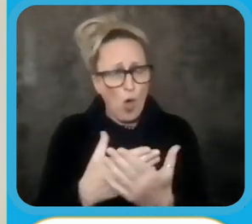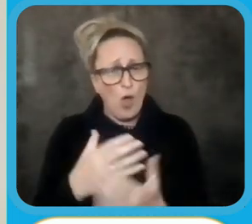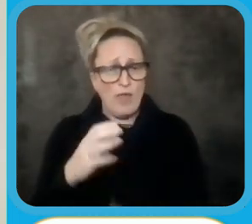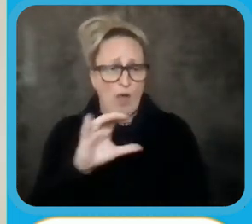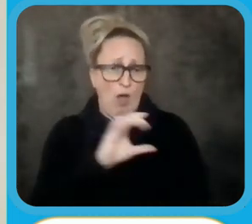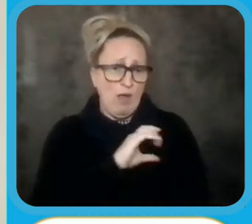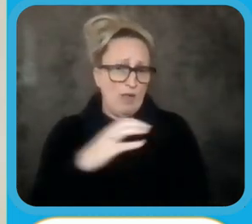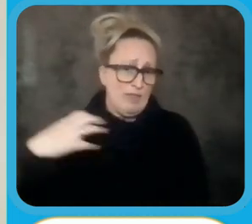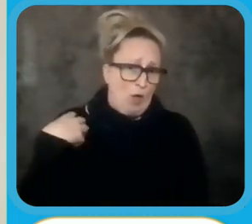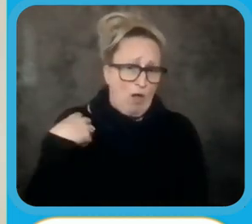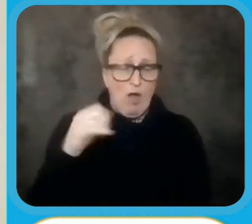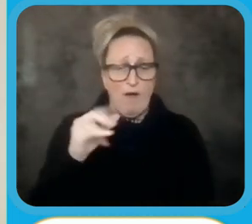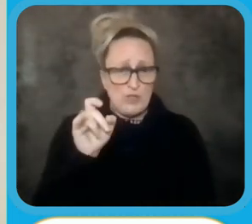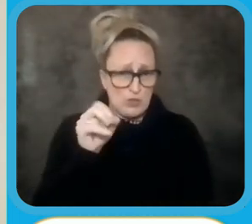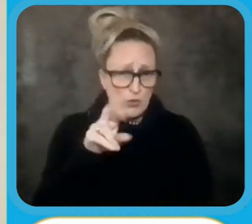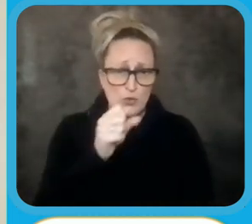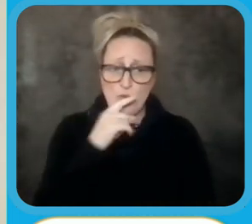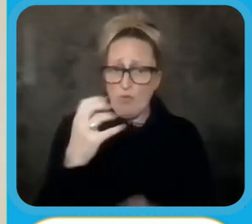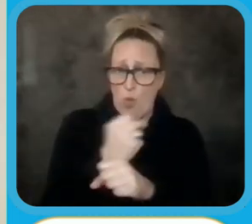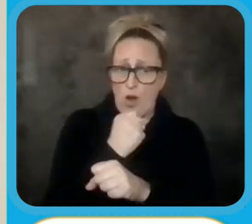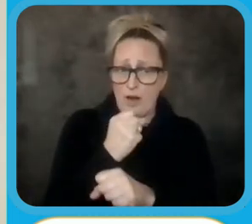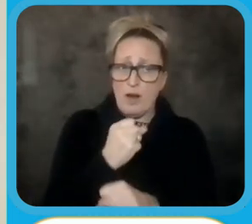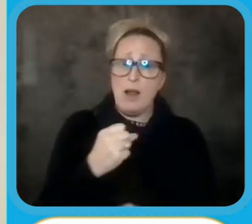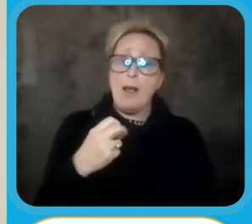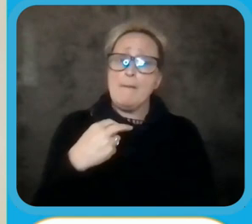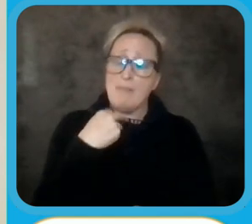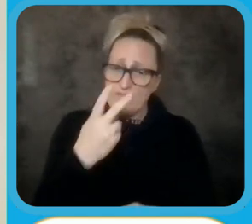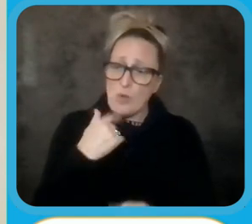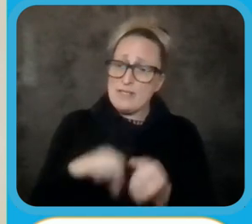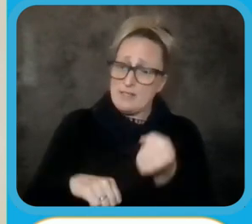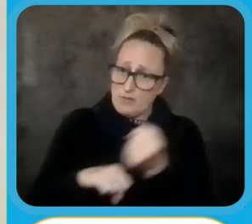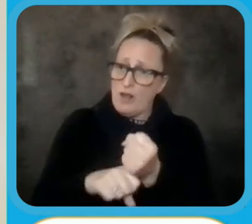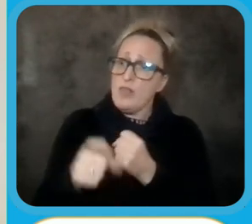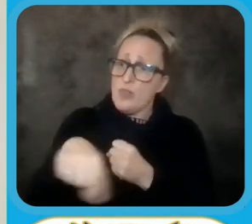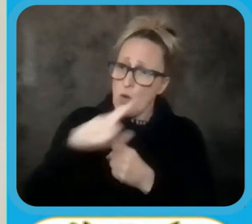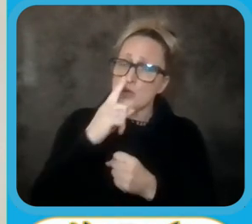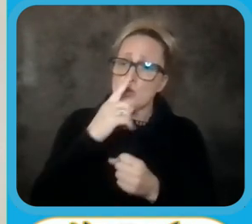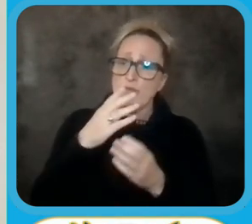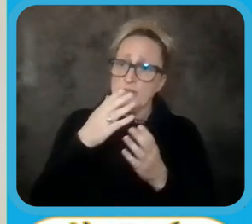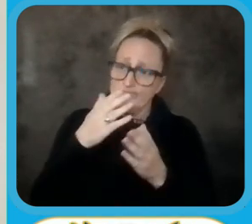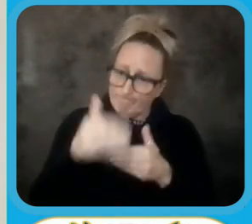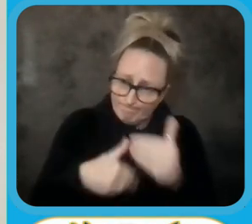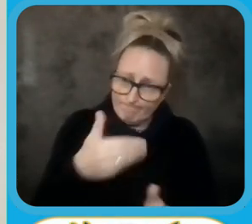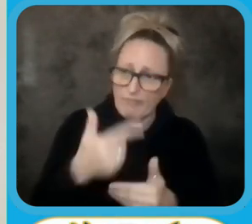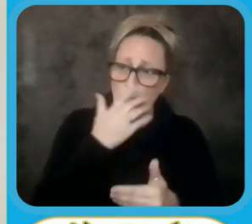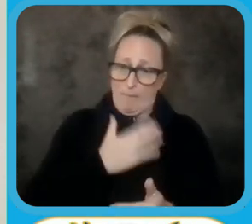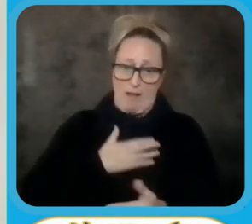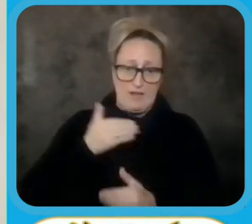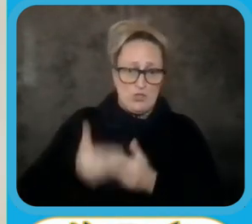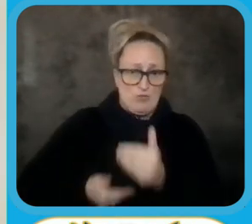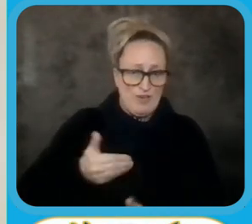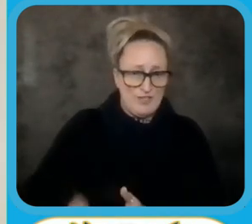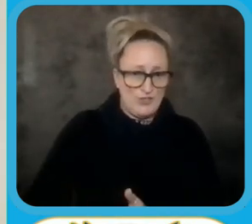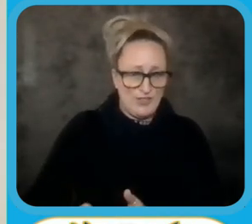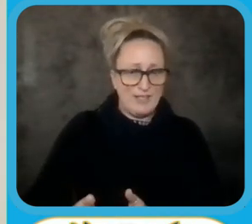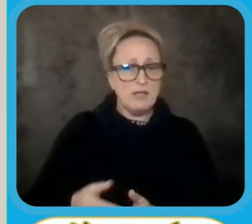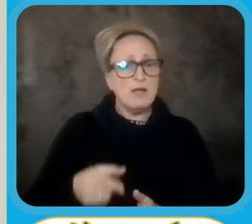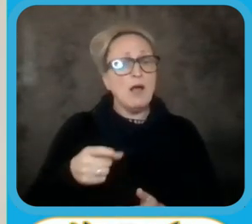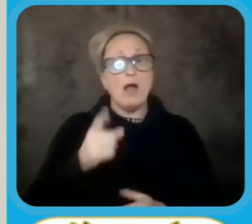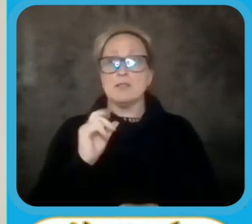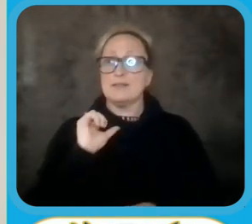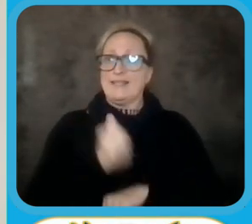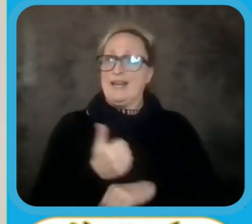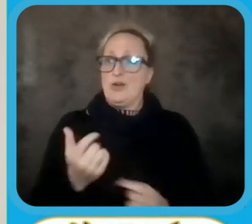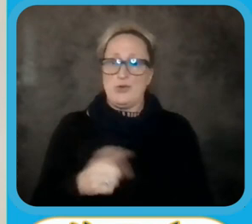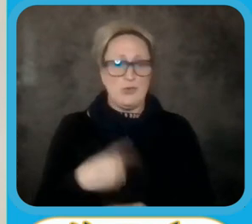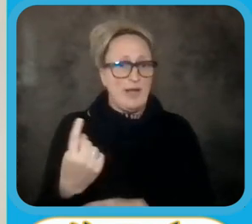won. My voice is strengthened by the courage of those who have paved the way for my generation. And I stand here today,